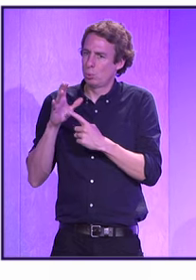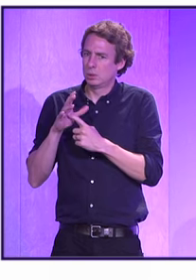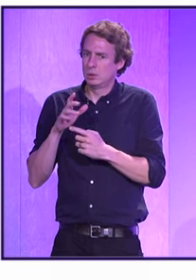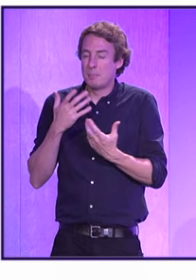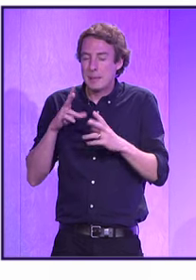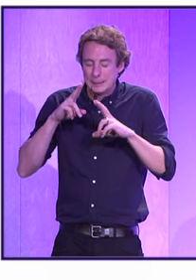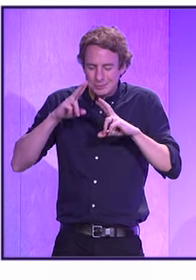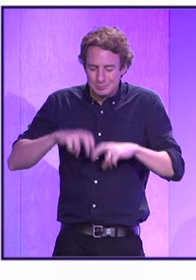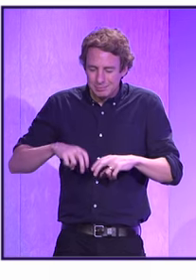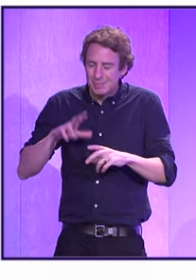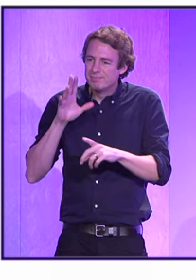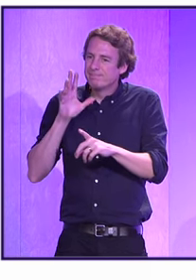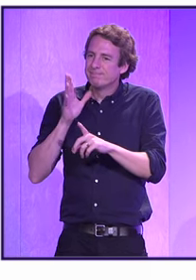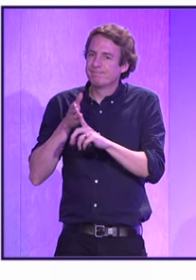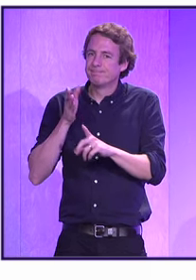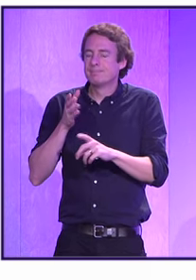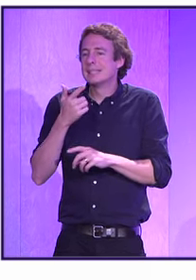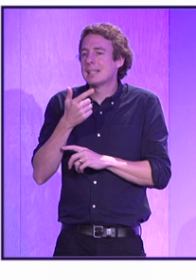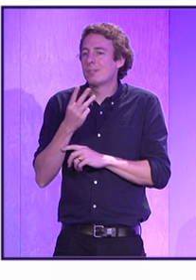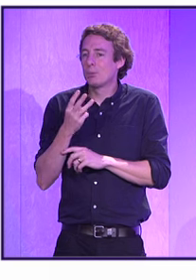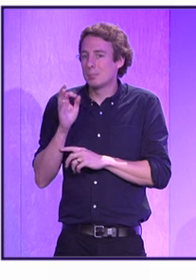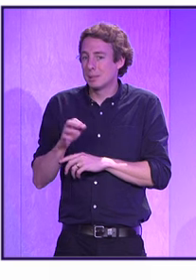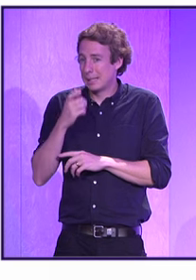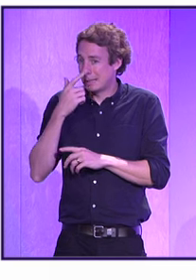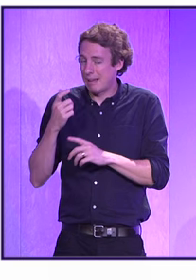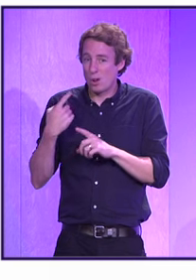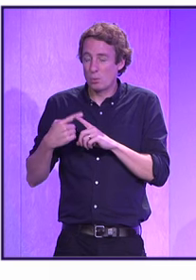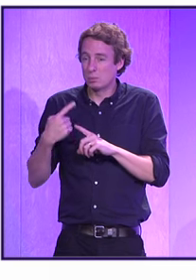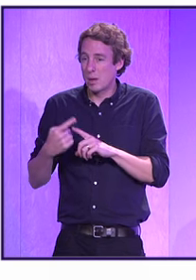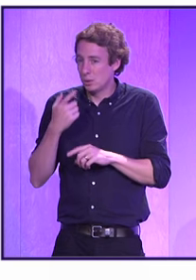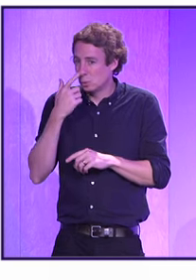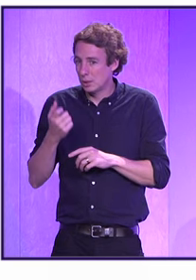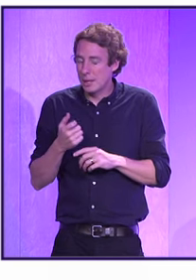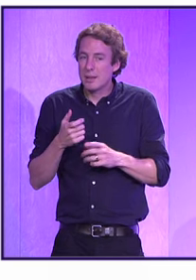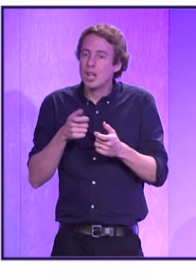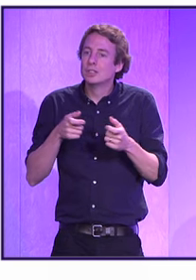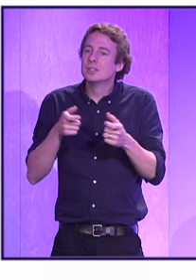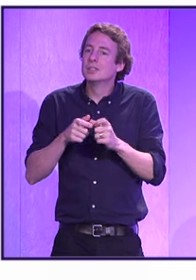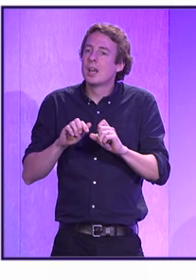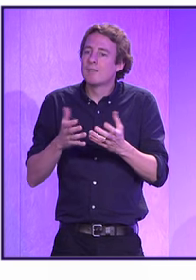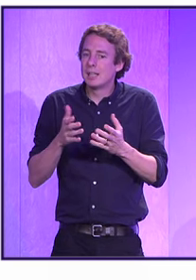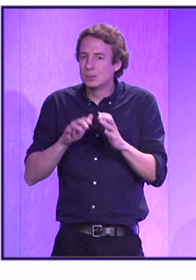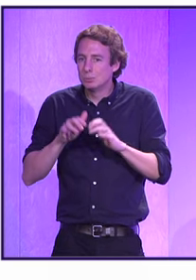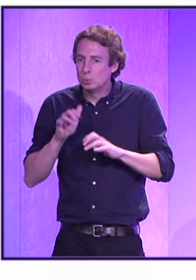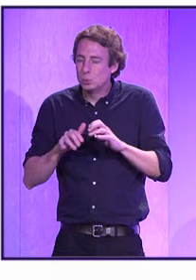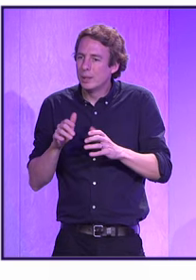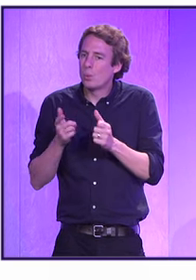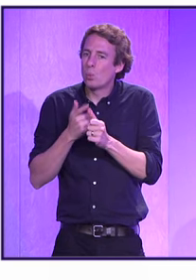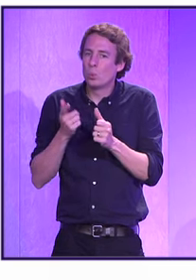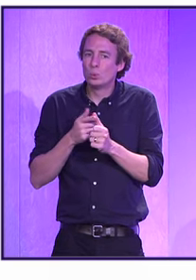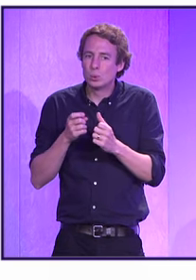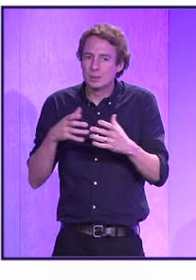study by Accenture shows that 73% of cloud workloads can be optimized. So leveraging practices like serverless